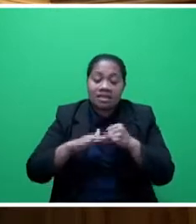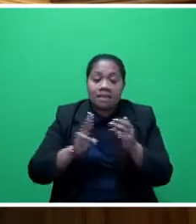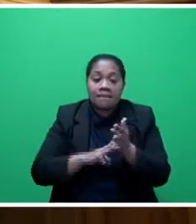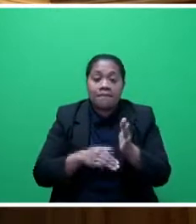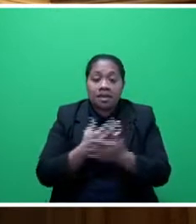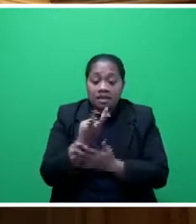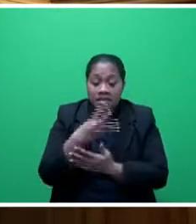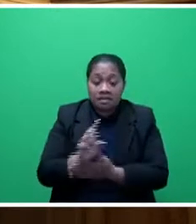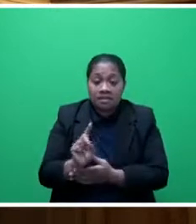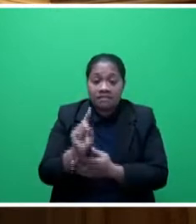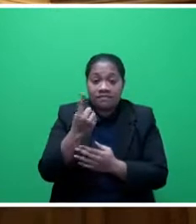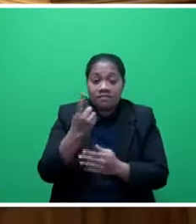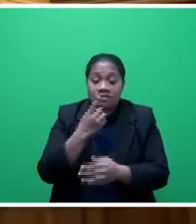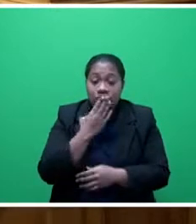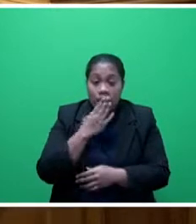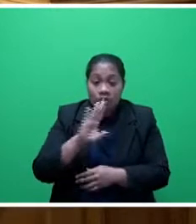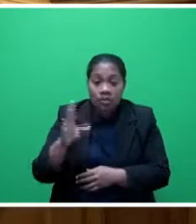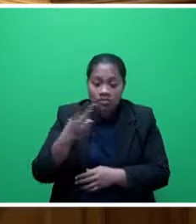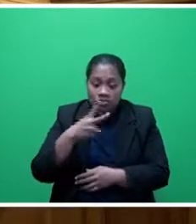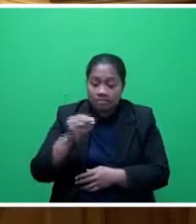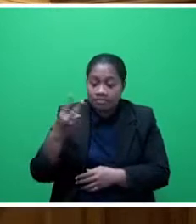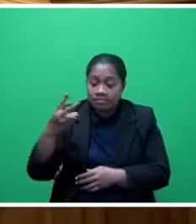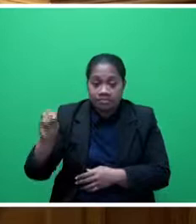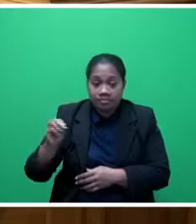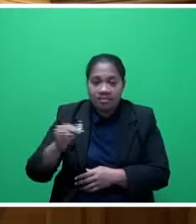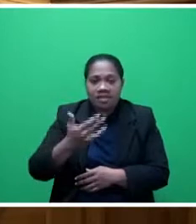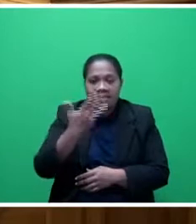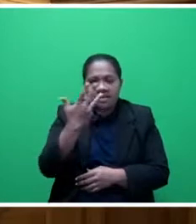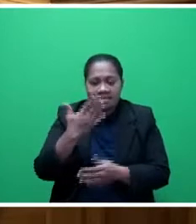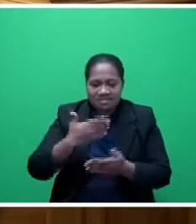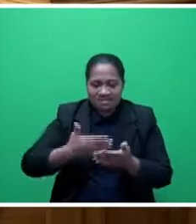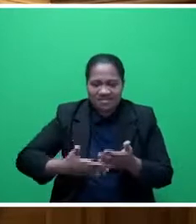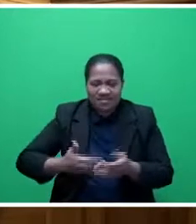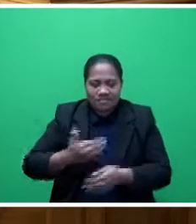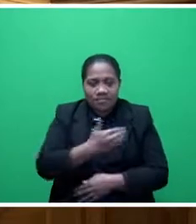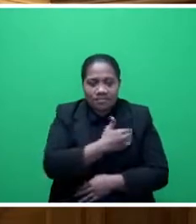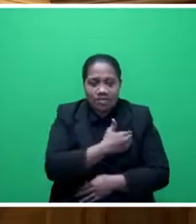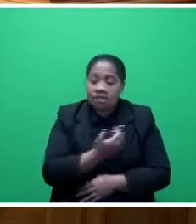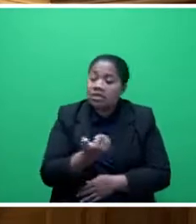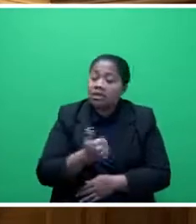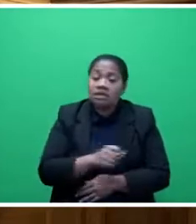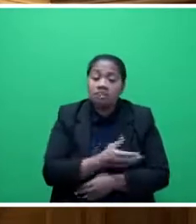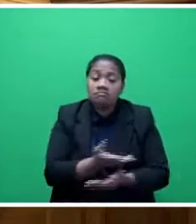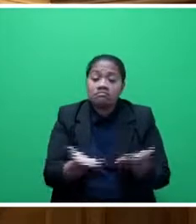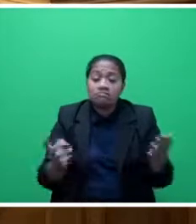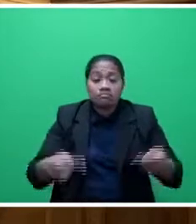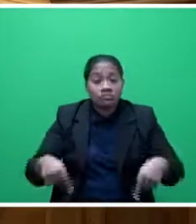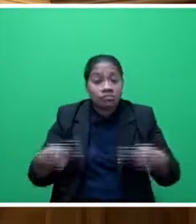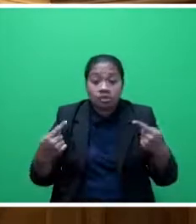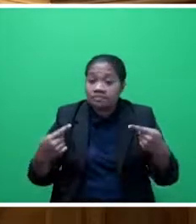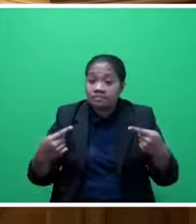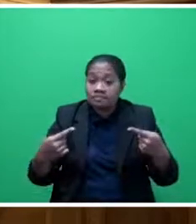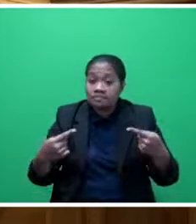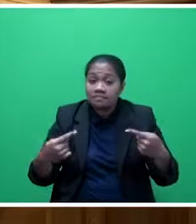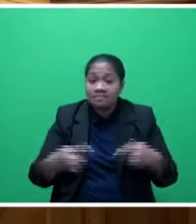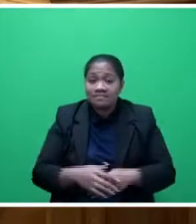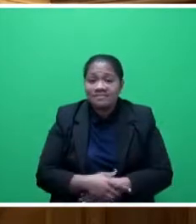August 2020 at 9:30 a.m. Does any member oppose the motion?